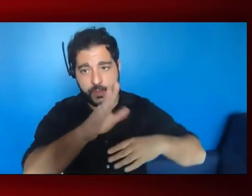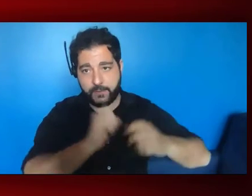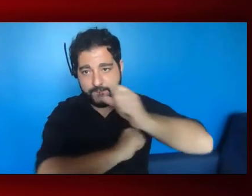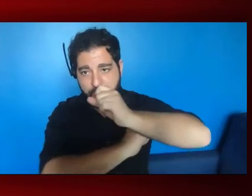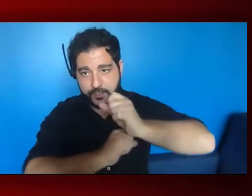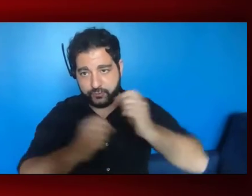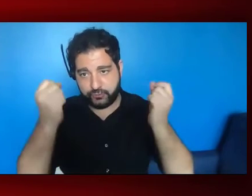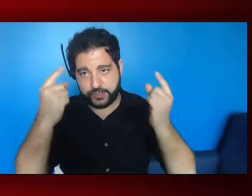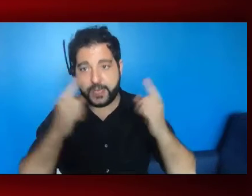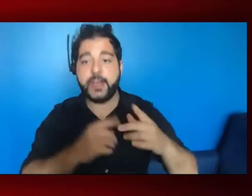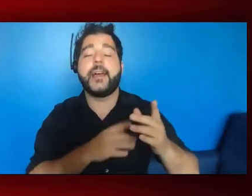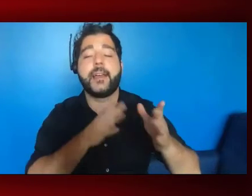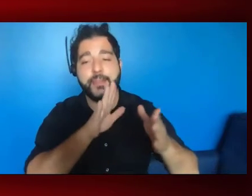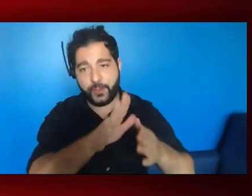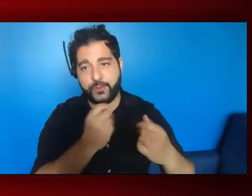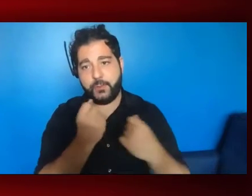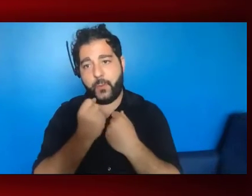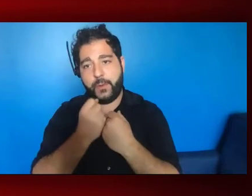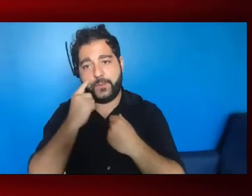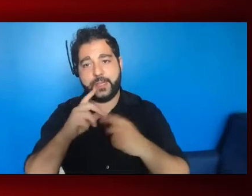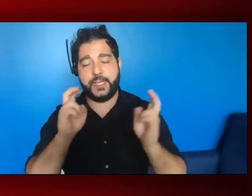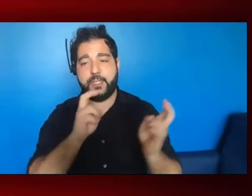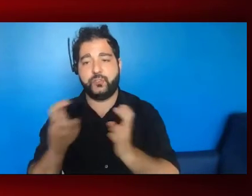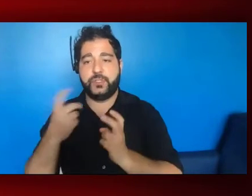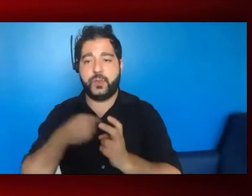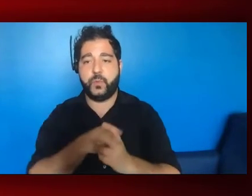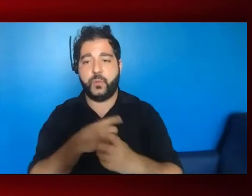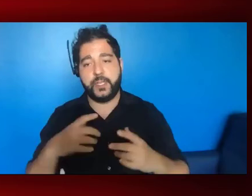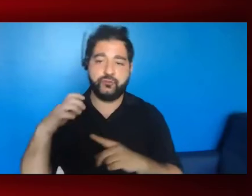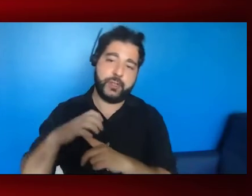their support for the issues we champion.